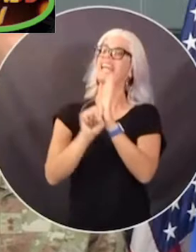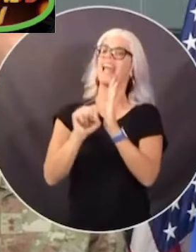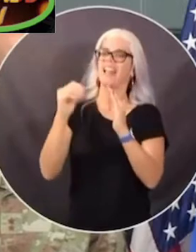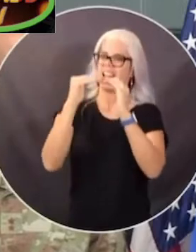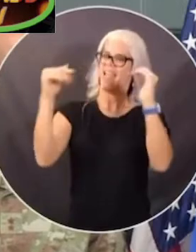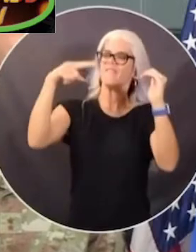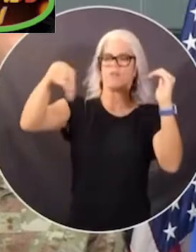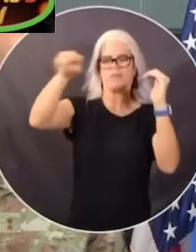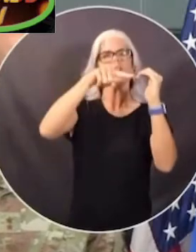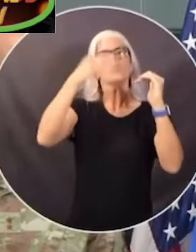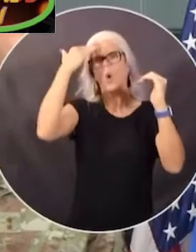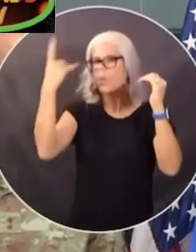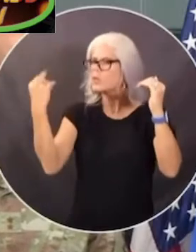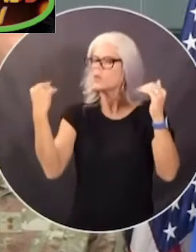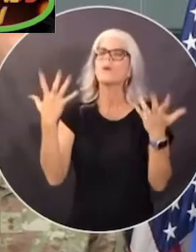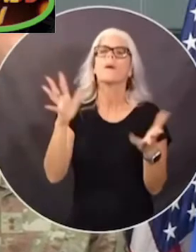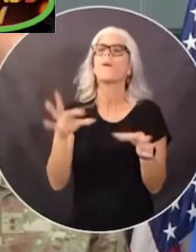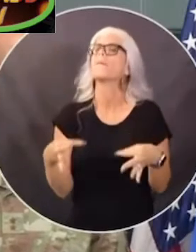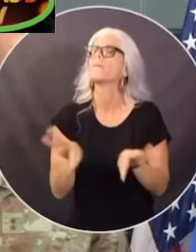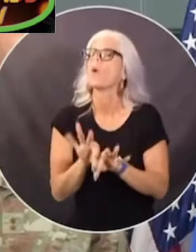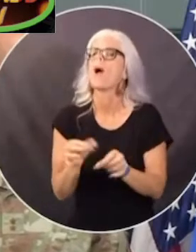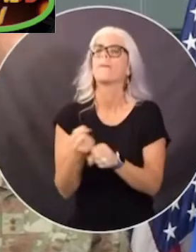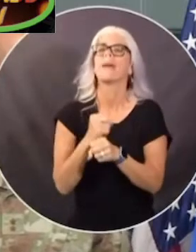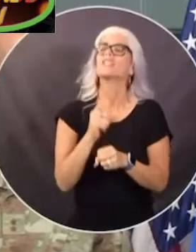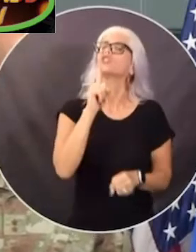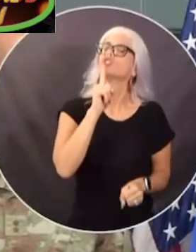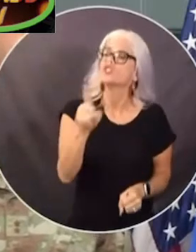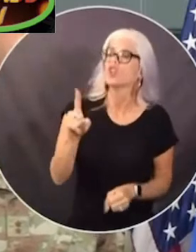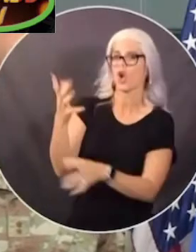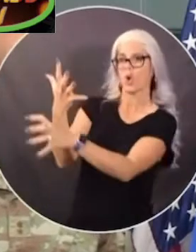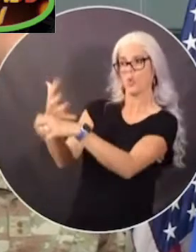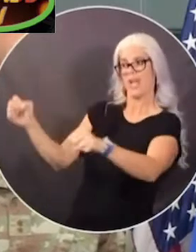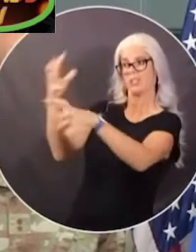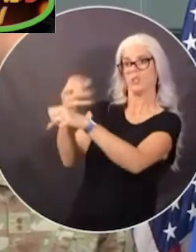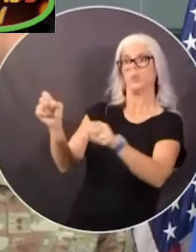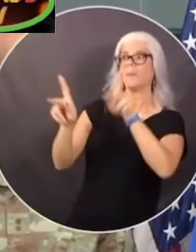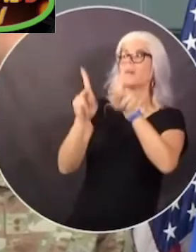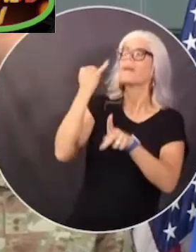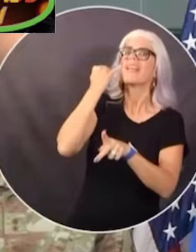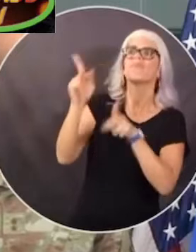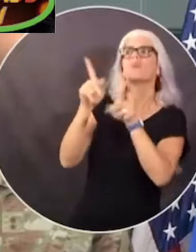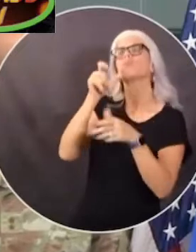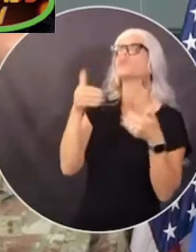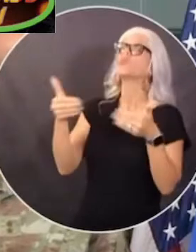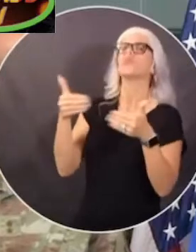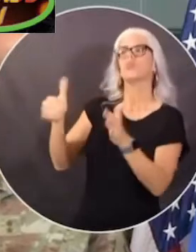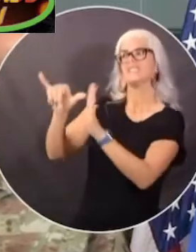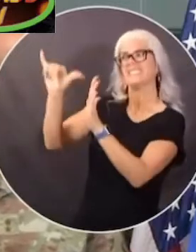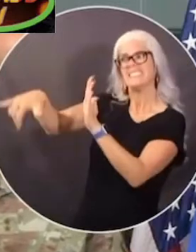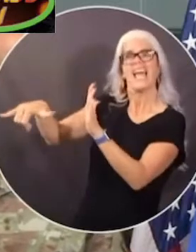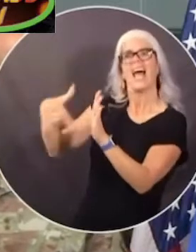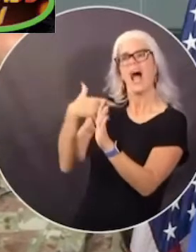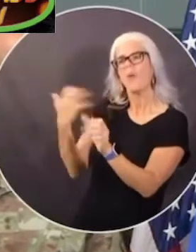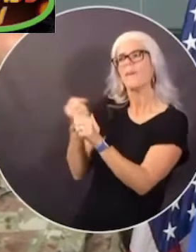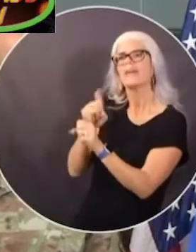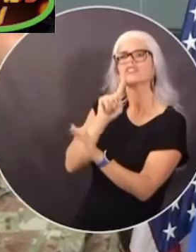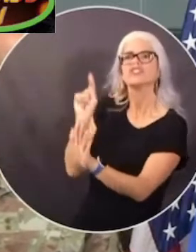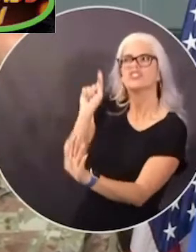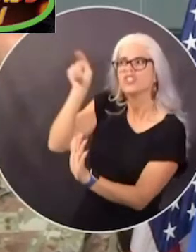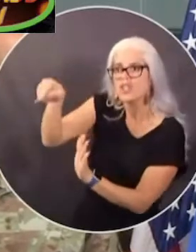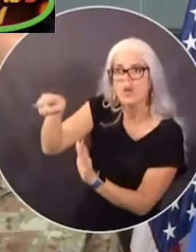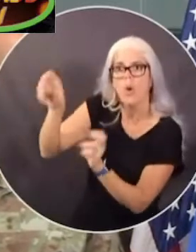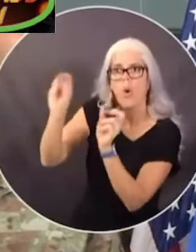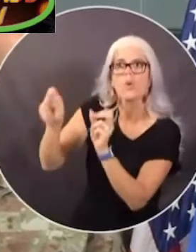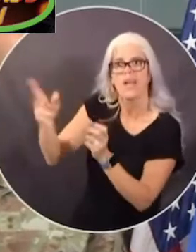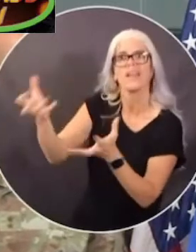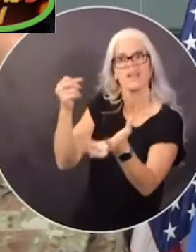obviously save people that may need to be rescued, but then get these services started again, because we need to get people back on their